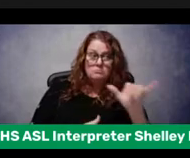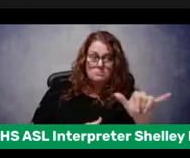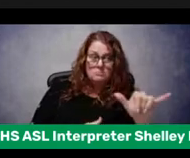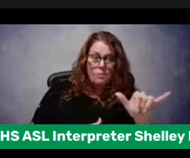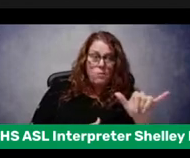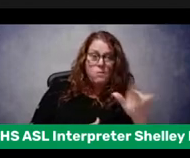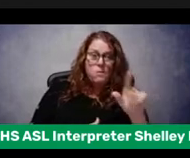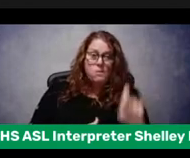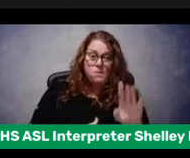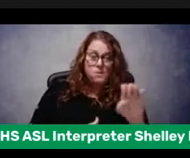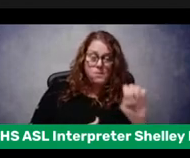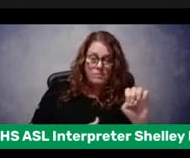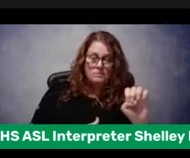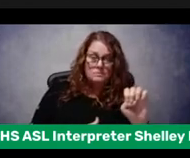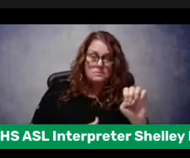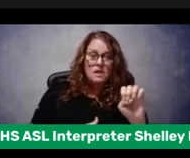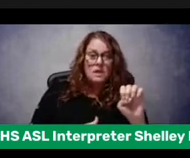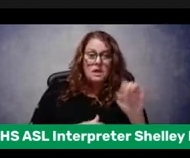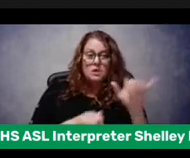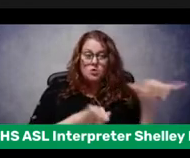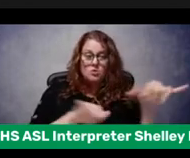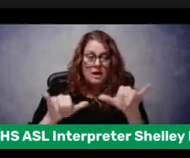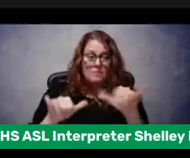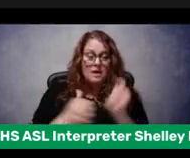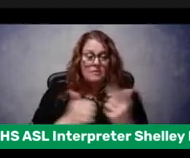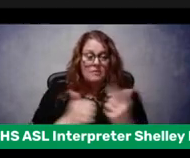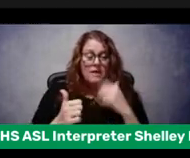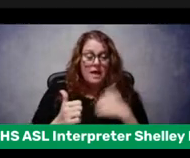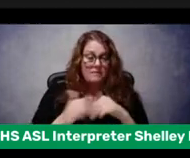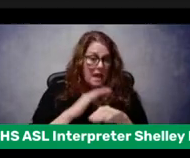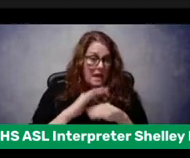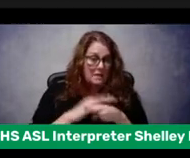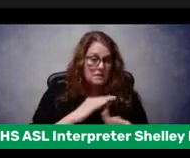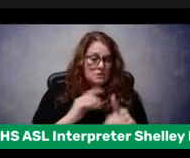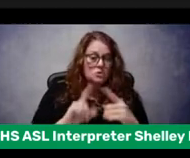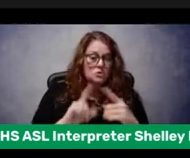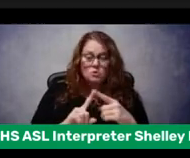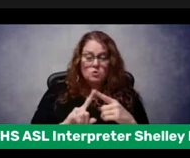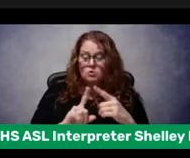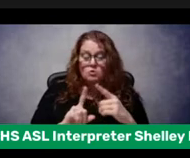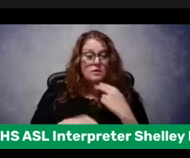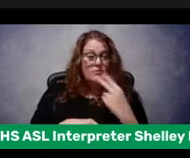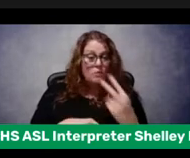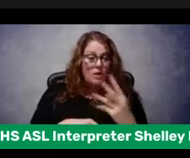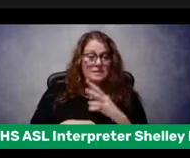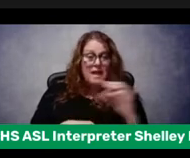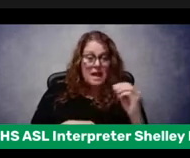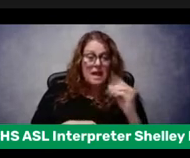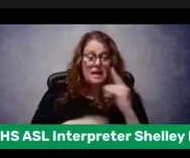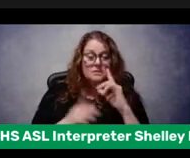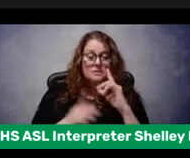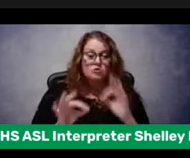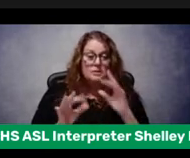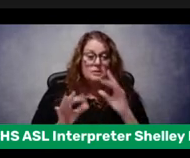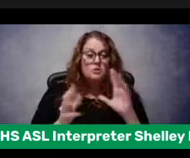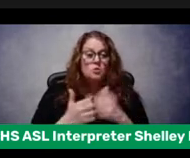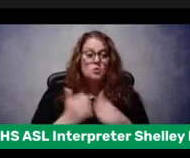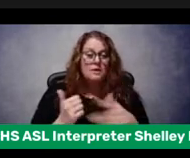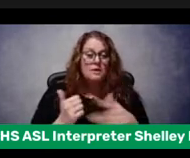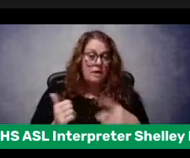have to be unilateral about everyone having access to the voice and the determination to do what they would like